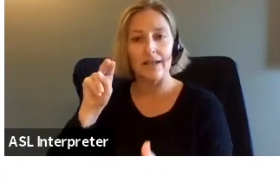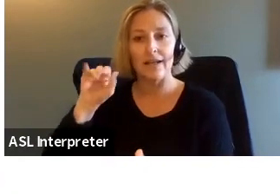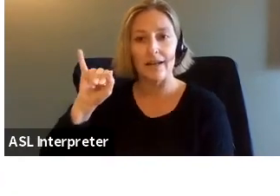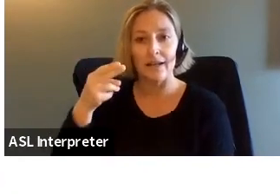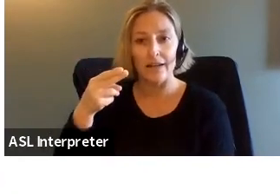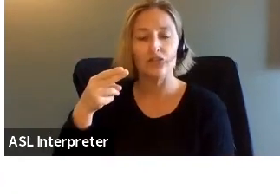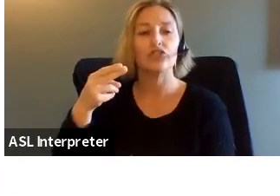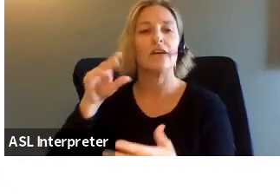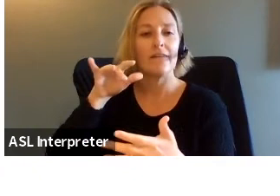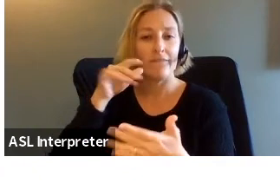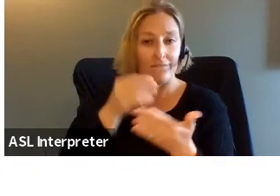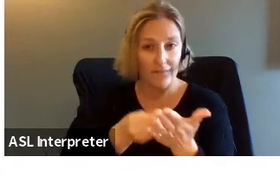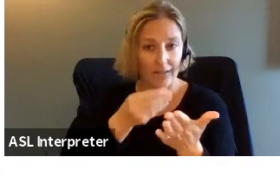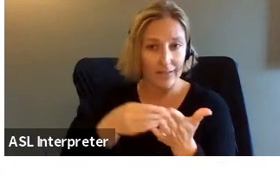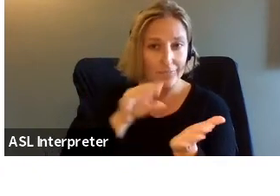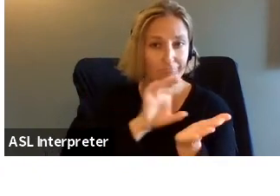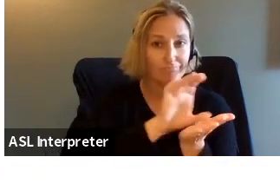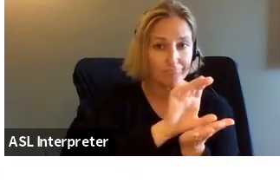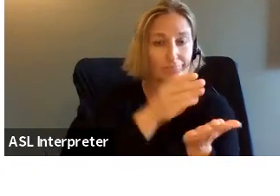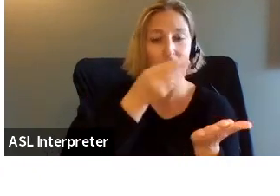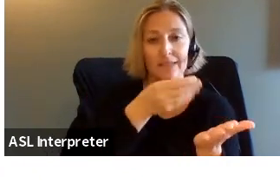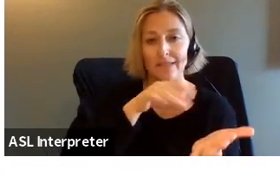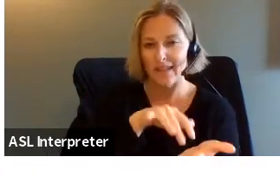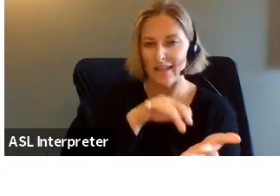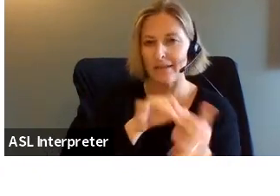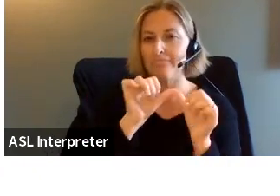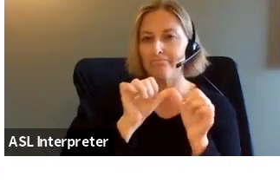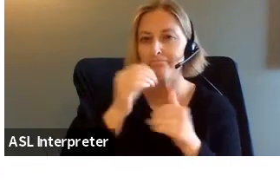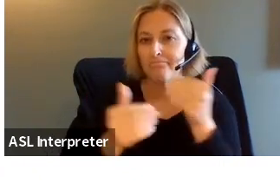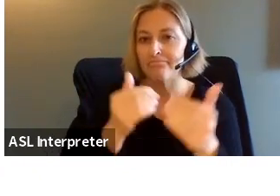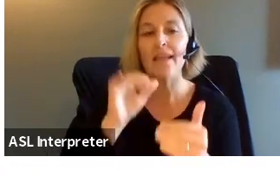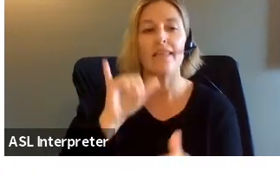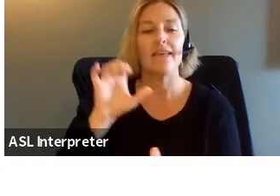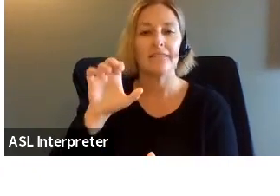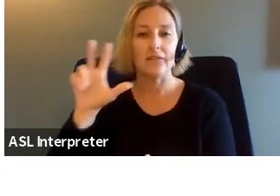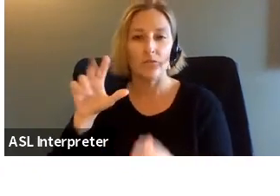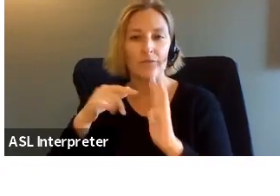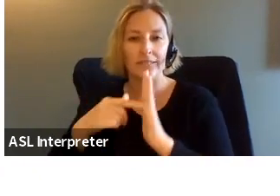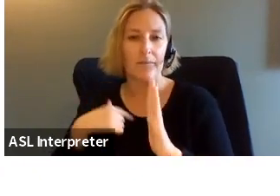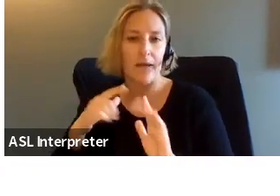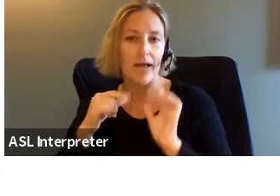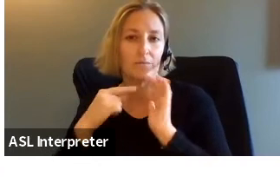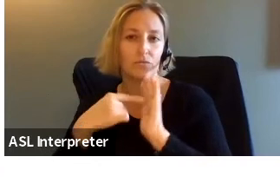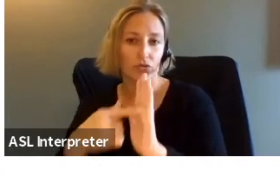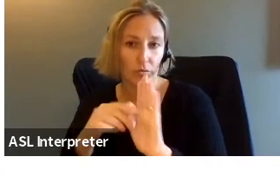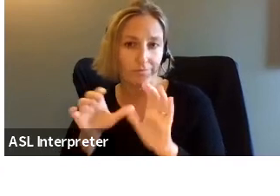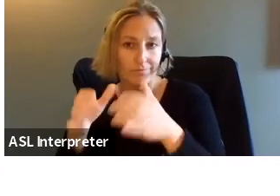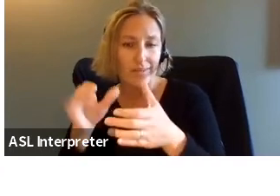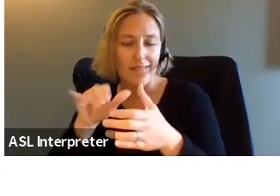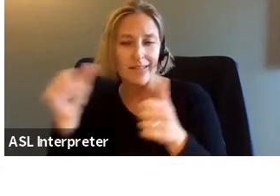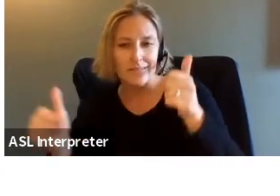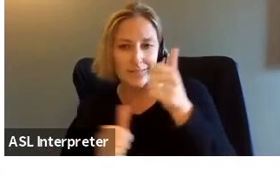slide. And so the C3 sample that I'm showing you is going to be a subsample